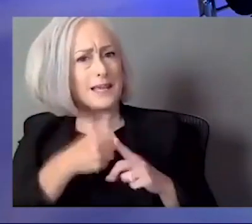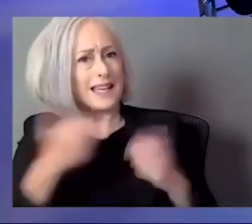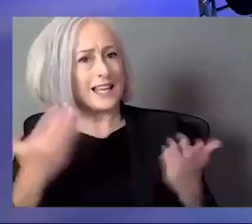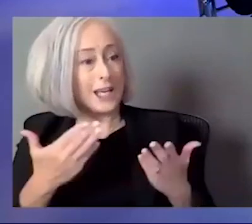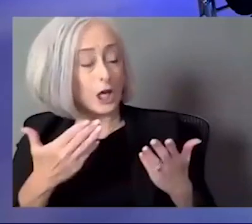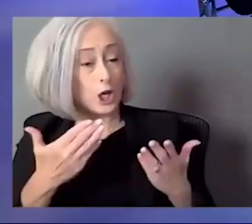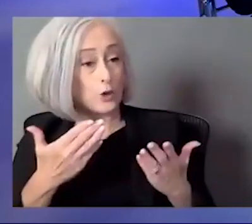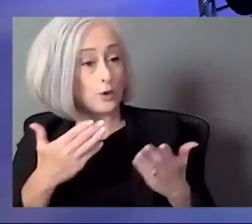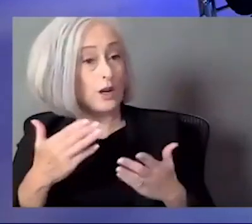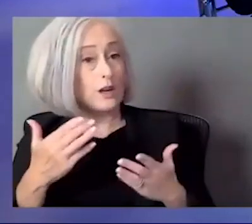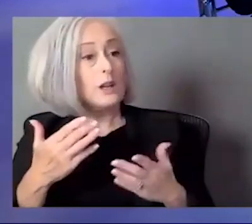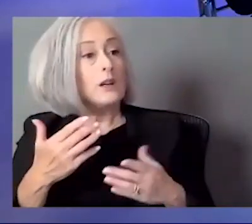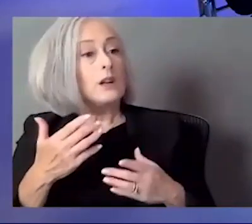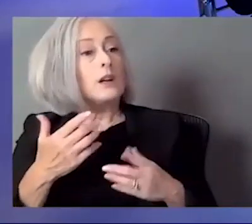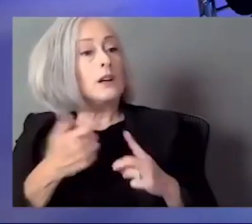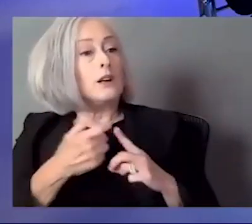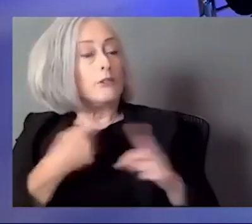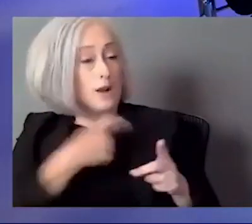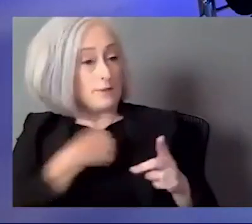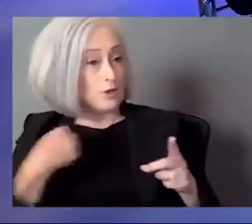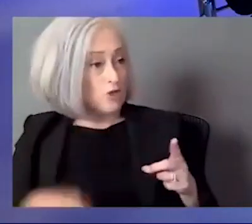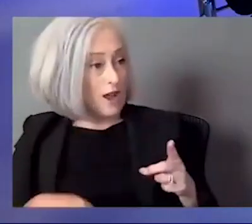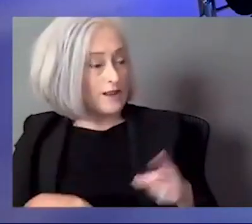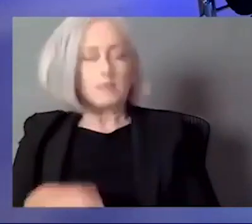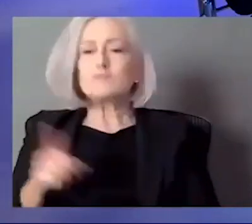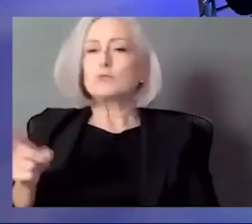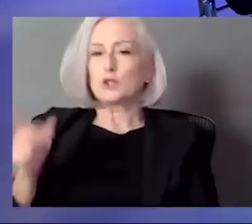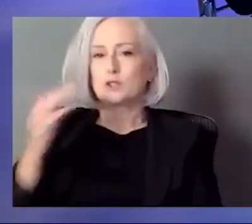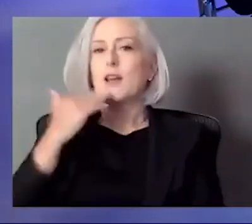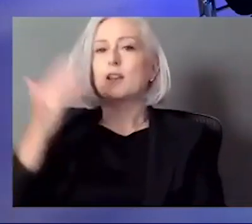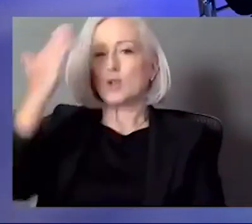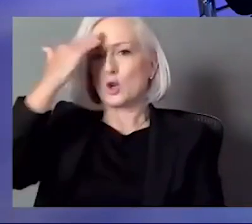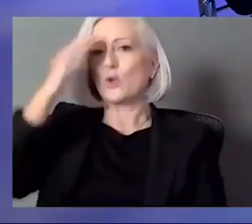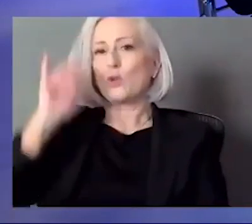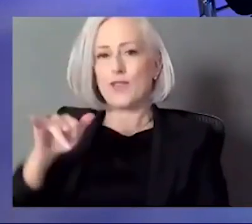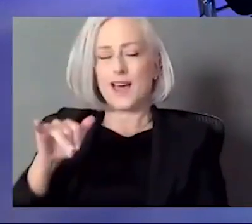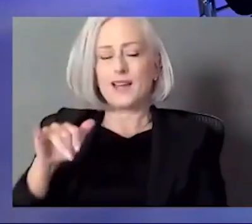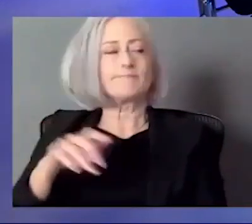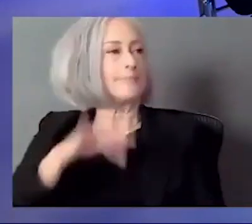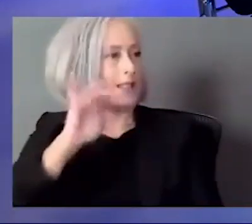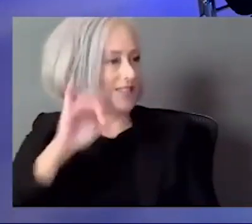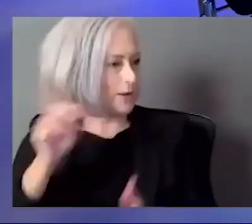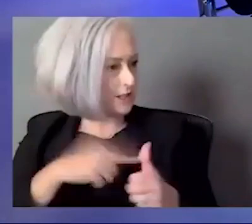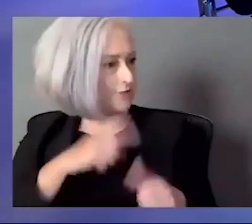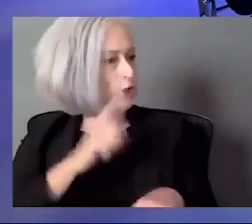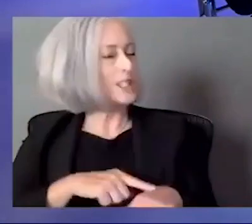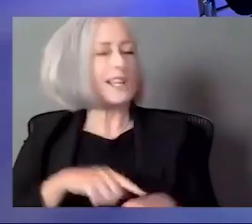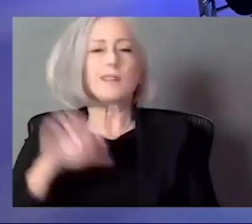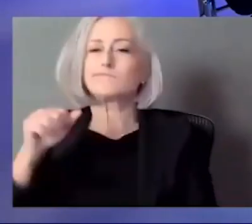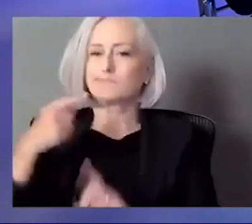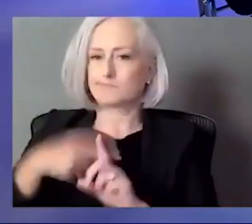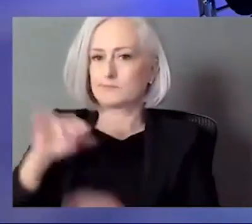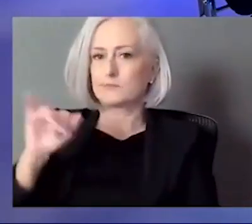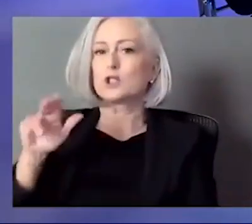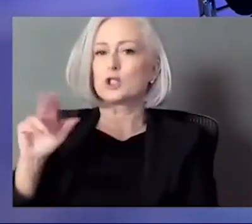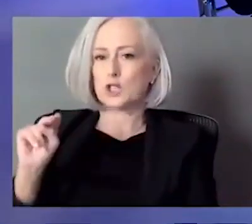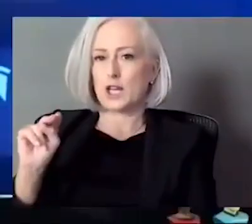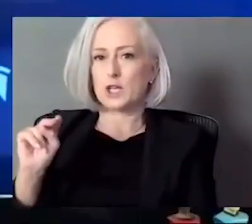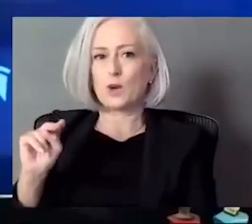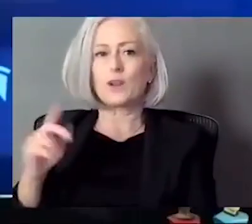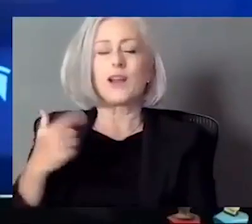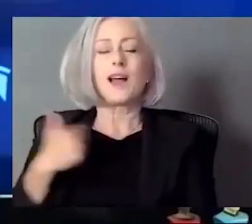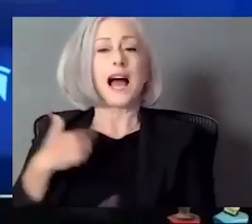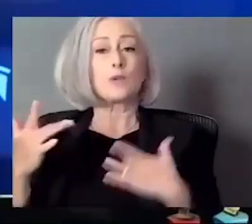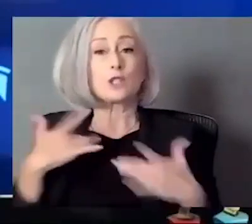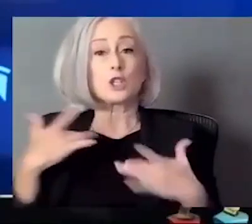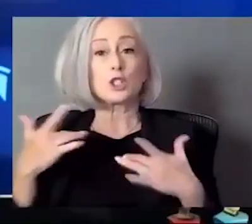and but that was the first time. It was in January. Yeah, maybe. It was very early on. I remember thinking, I was getting nervous in December, and then I tried to go